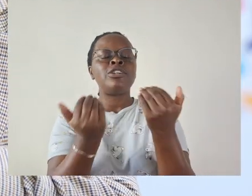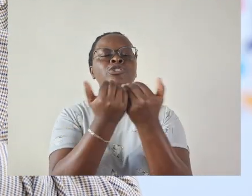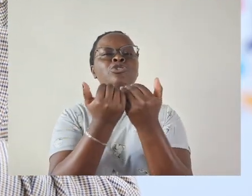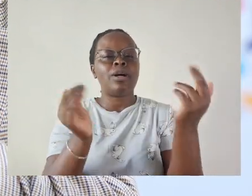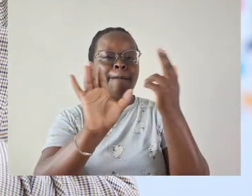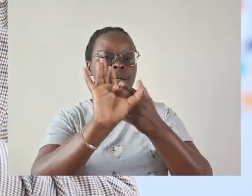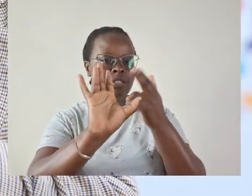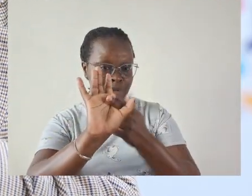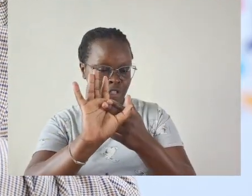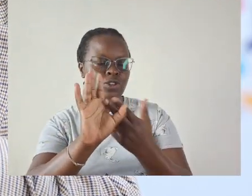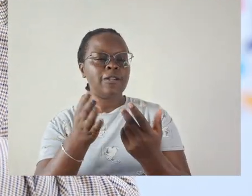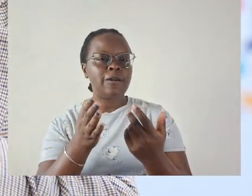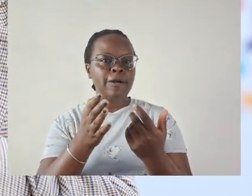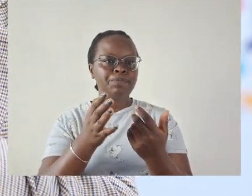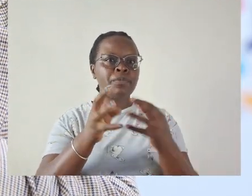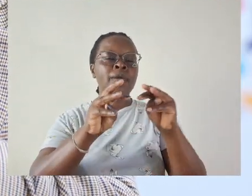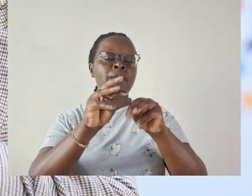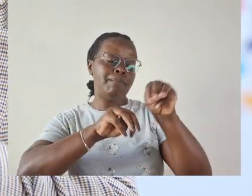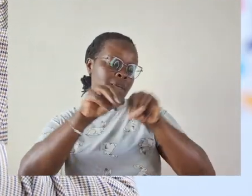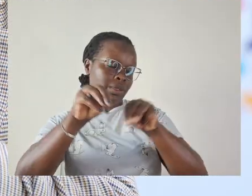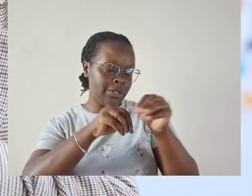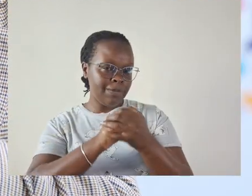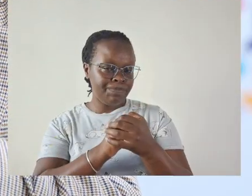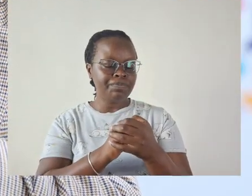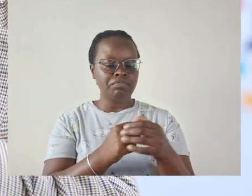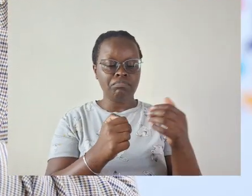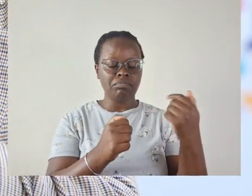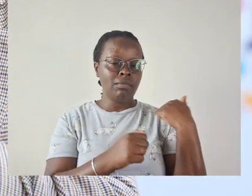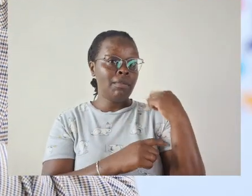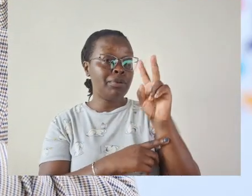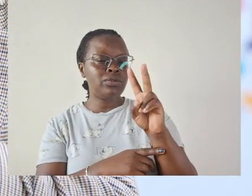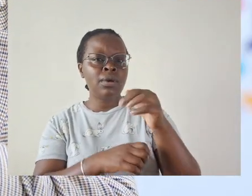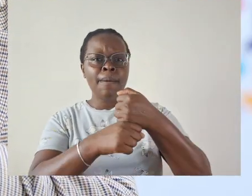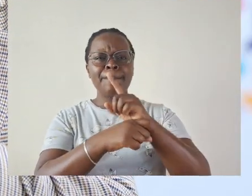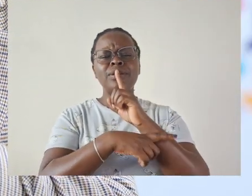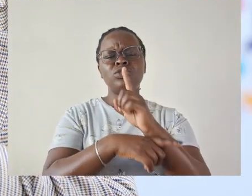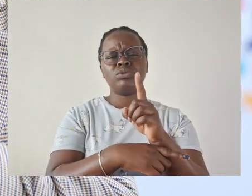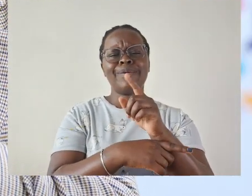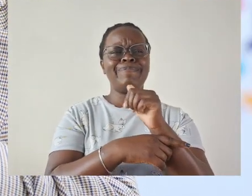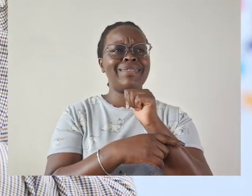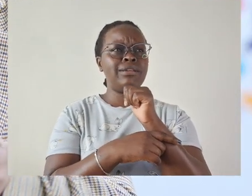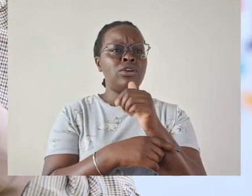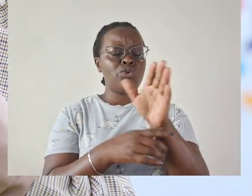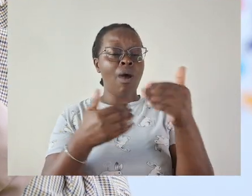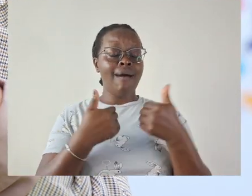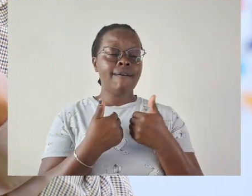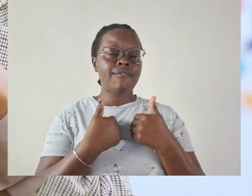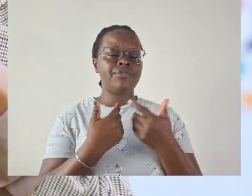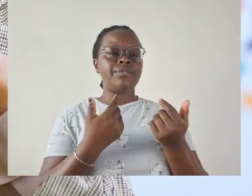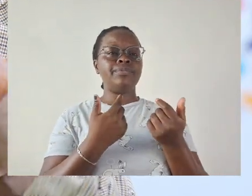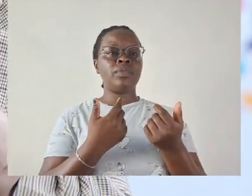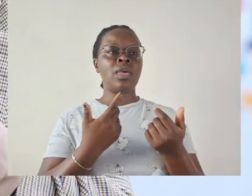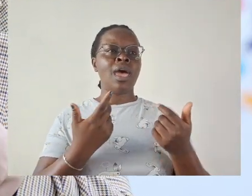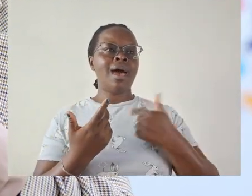guideline. So number two is ensure that you have like